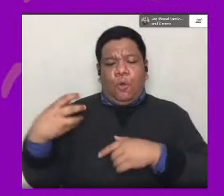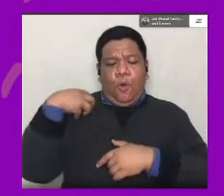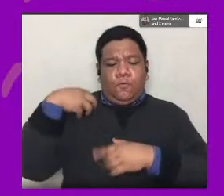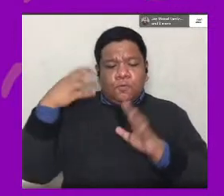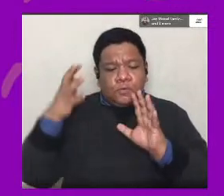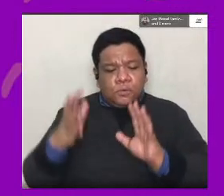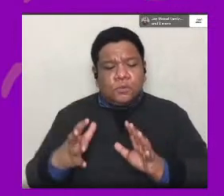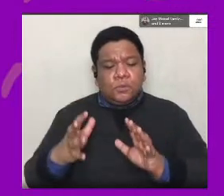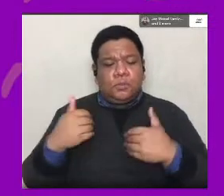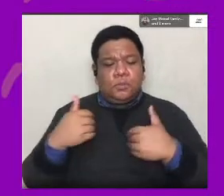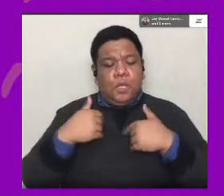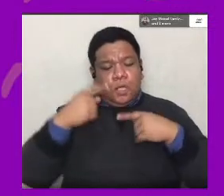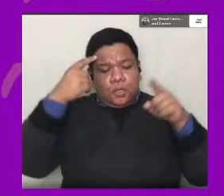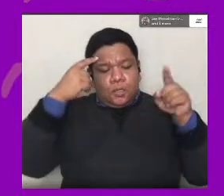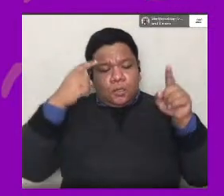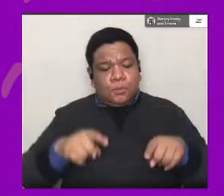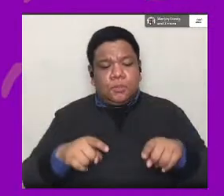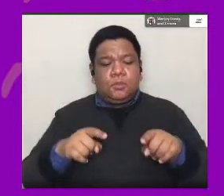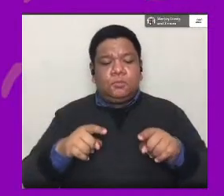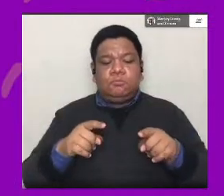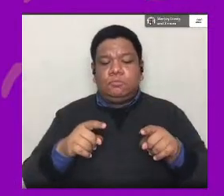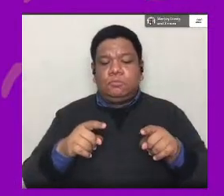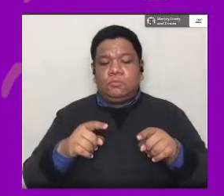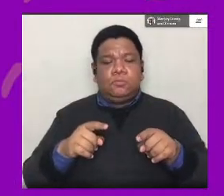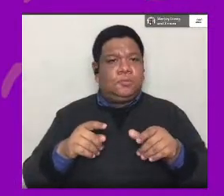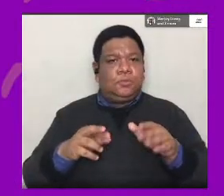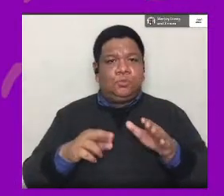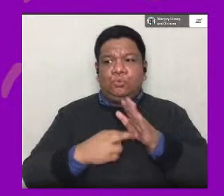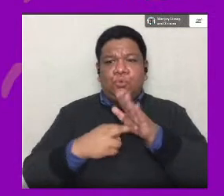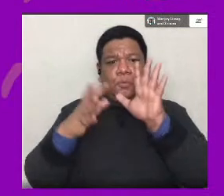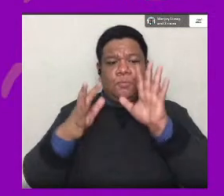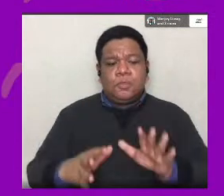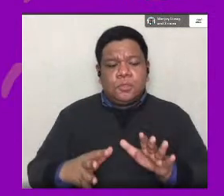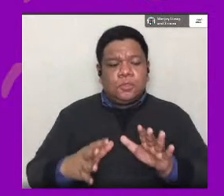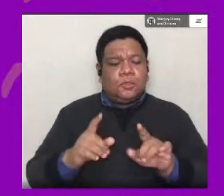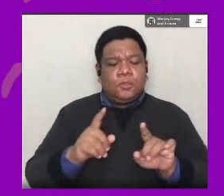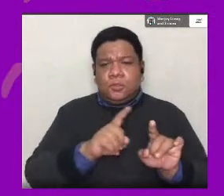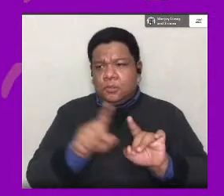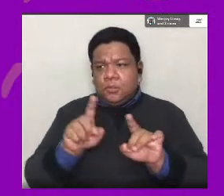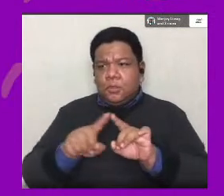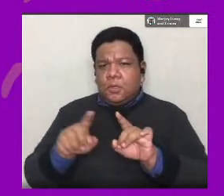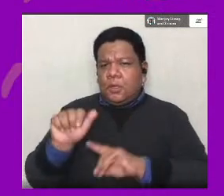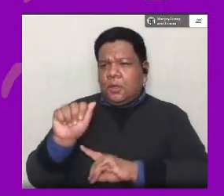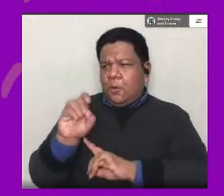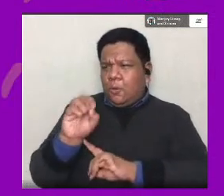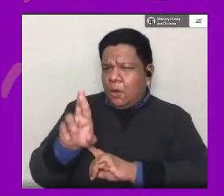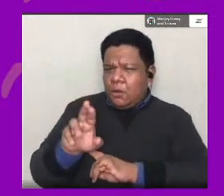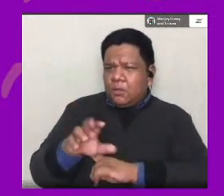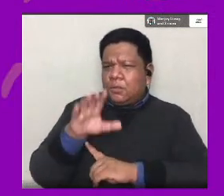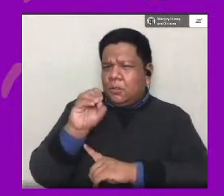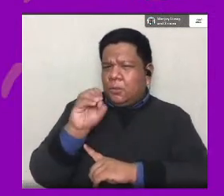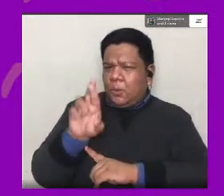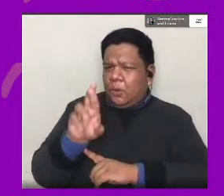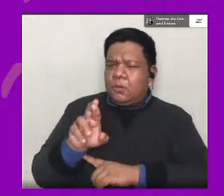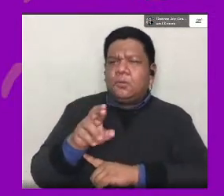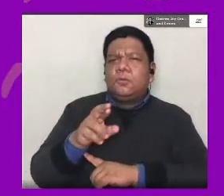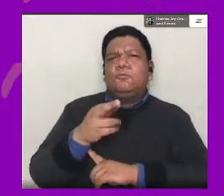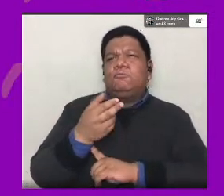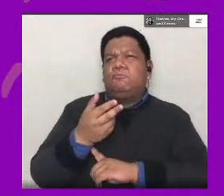contracting officer representatives, the AORs and CORs. They provide direct oversight to implementing